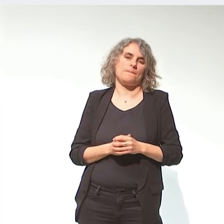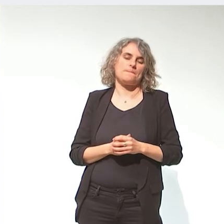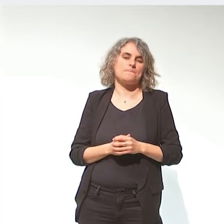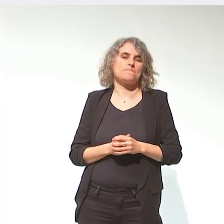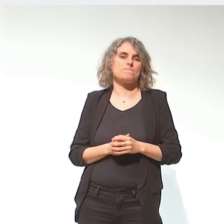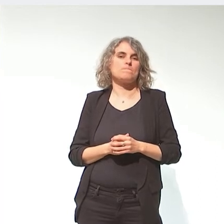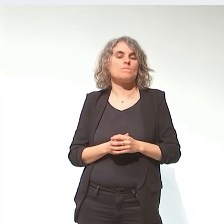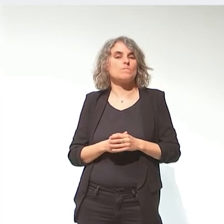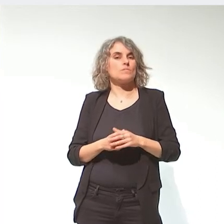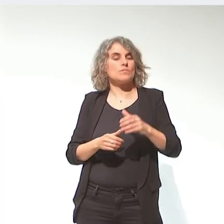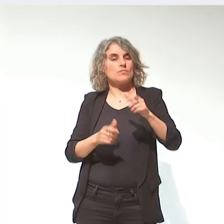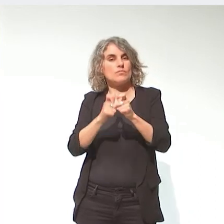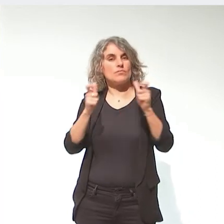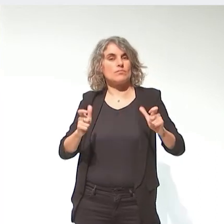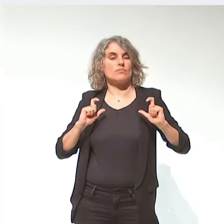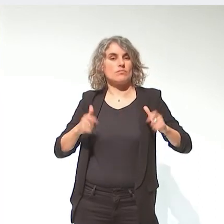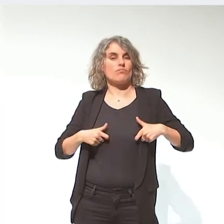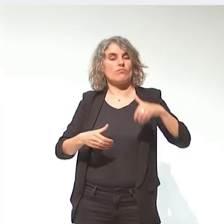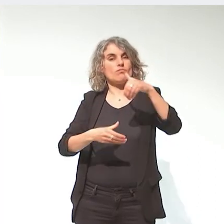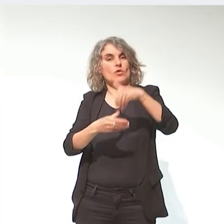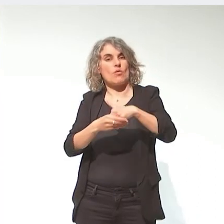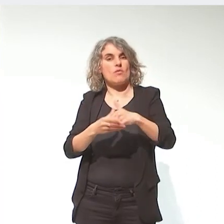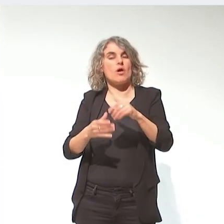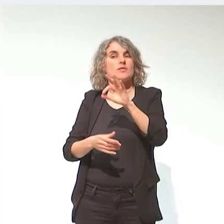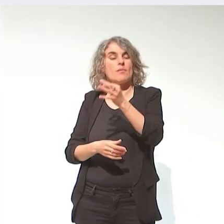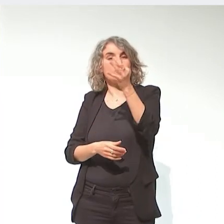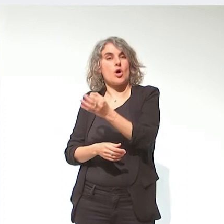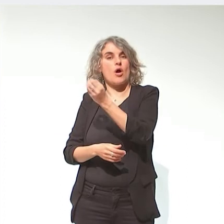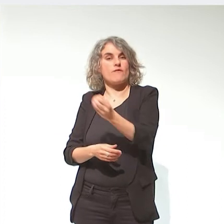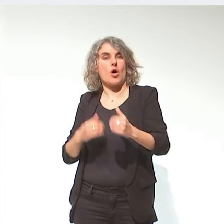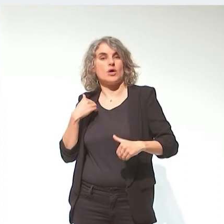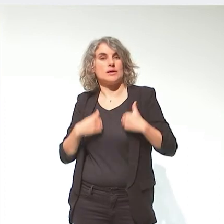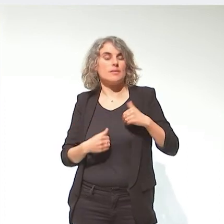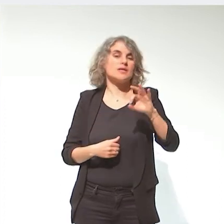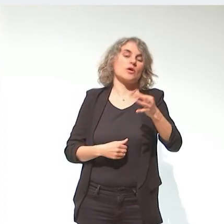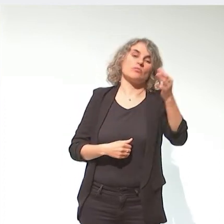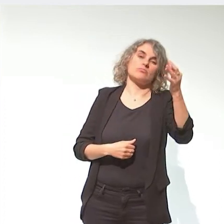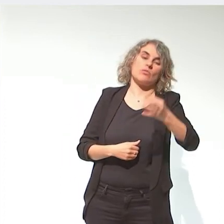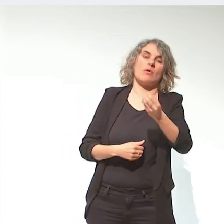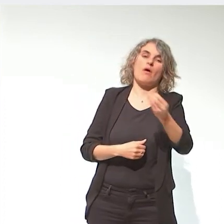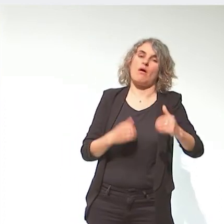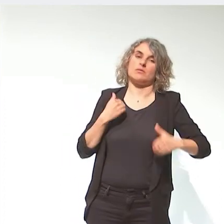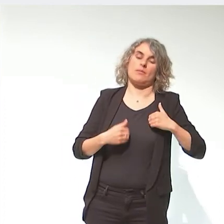disabilities, and mainstream education, and